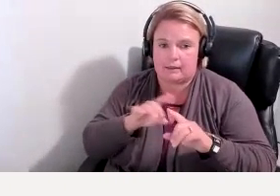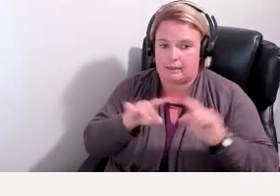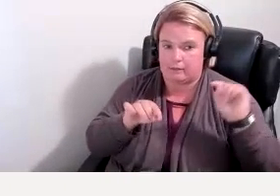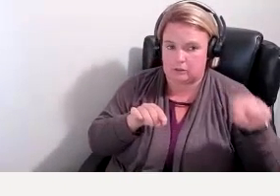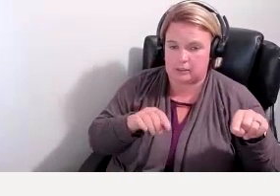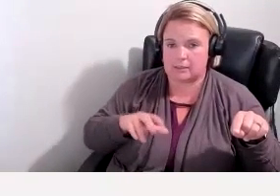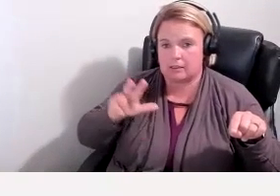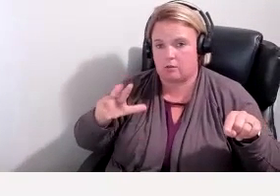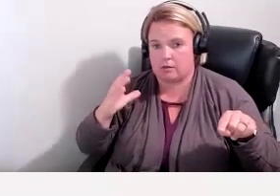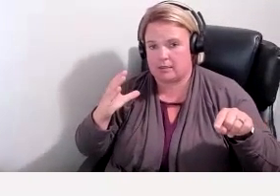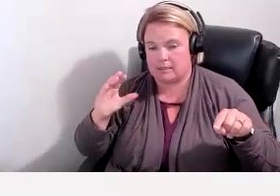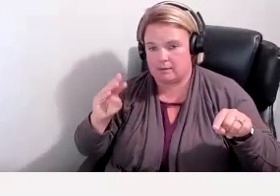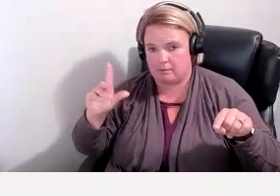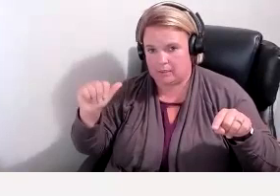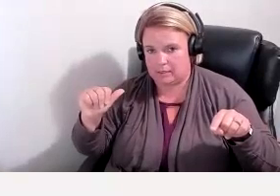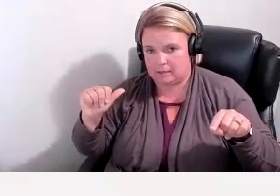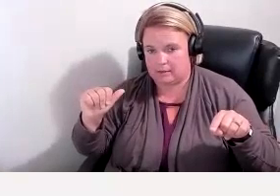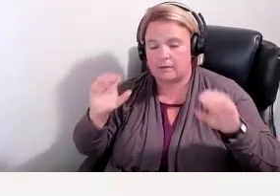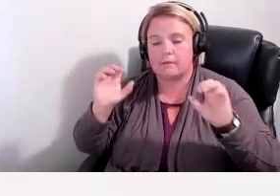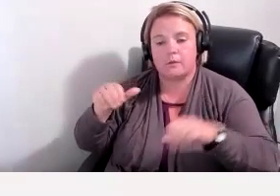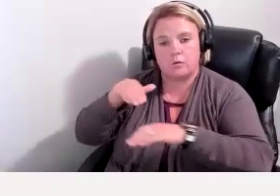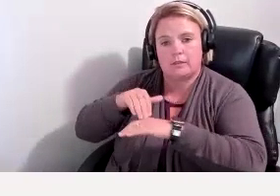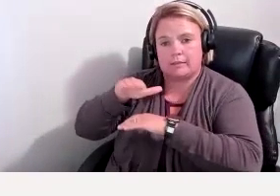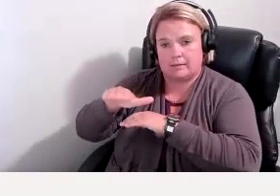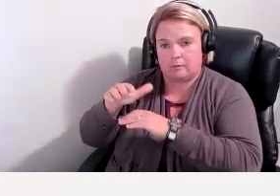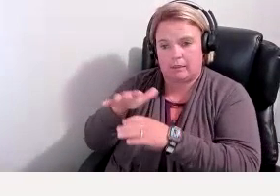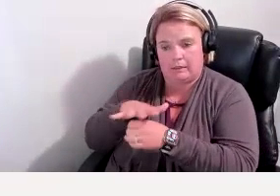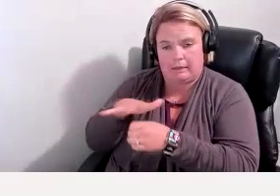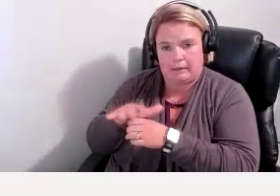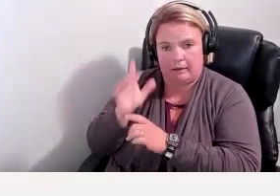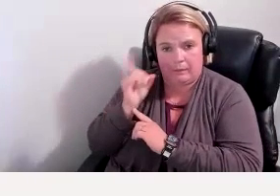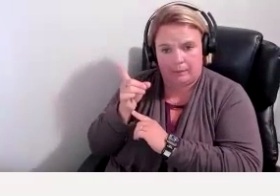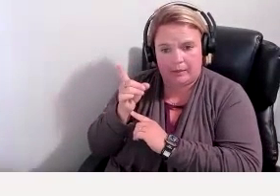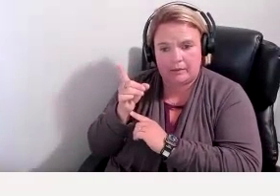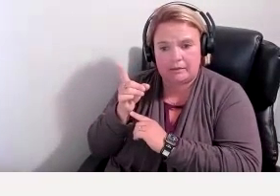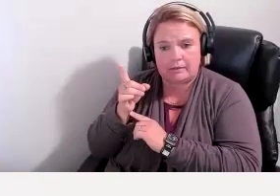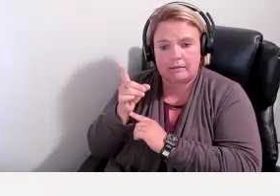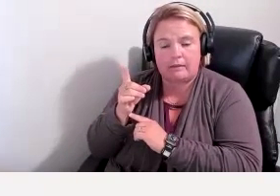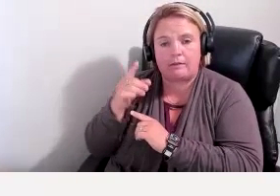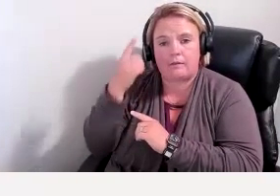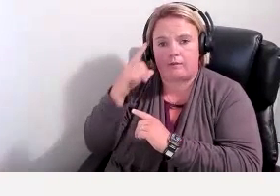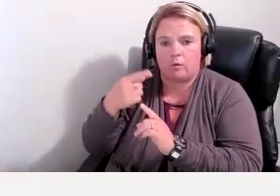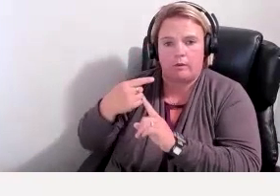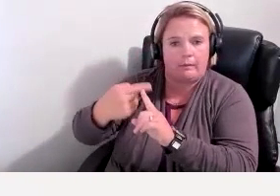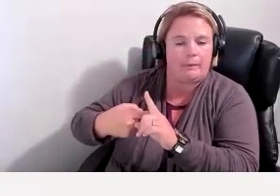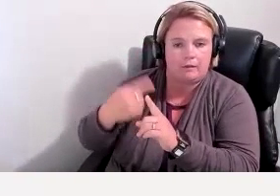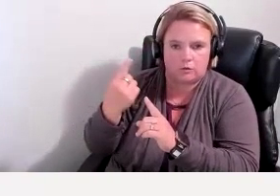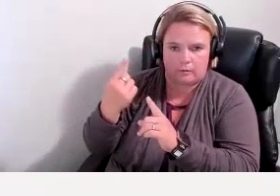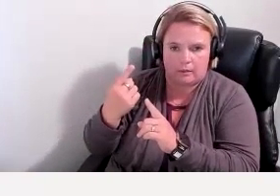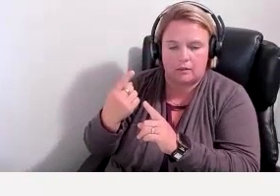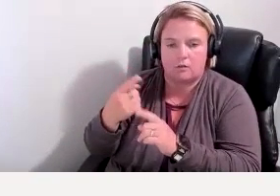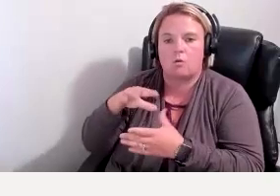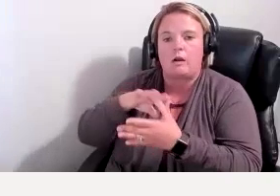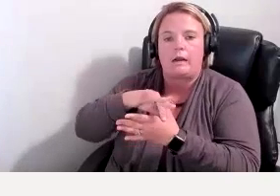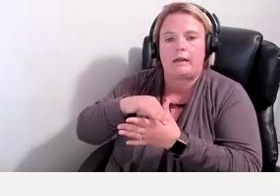Media is that you can submit enough minutes for, you know, like the month or something. If you have content that you know